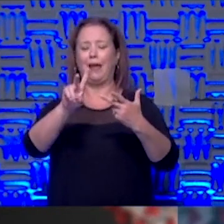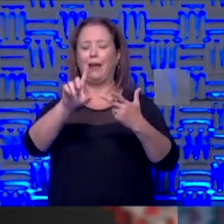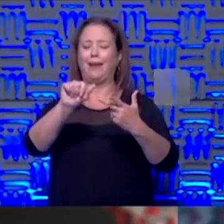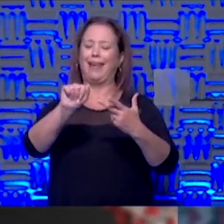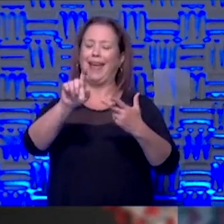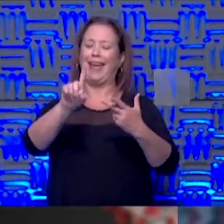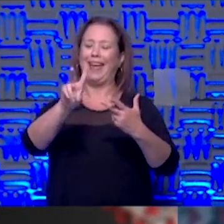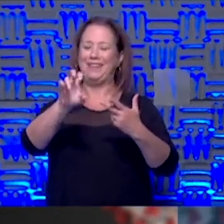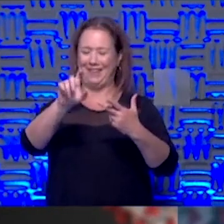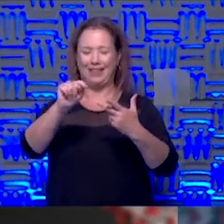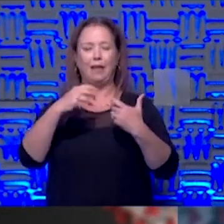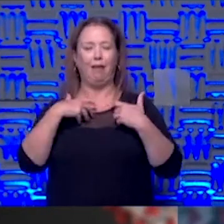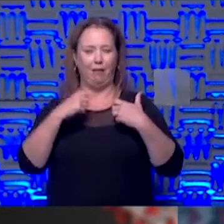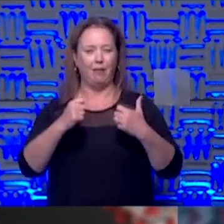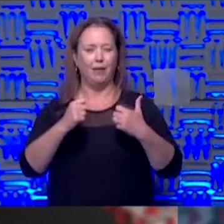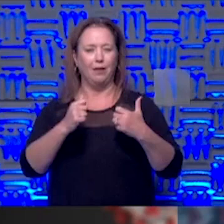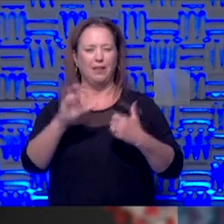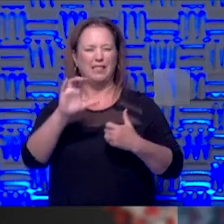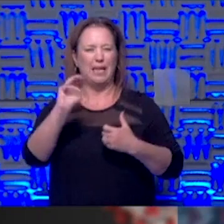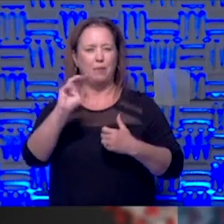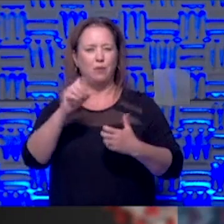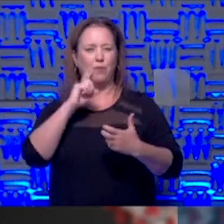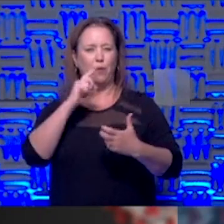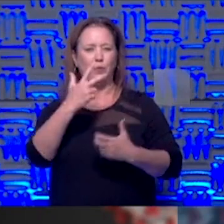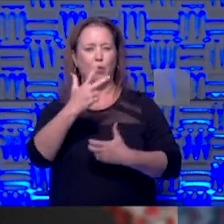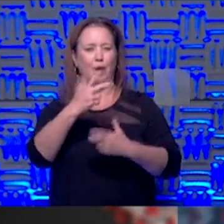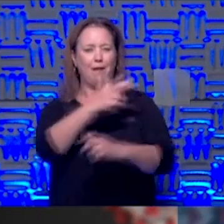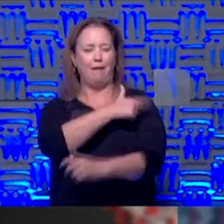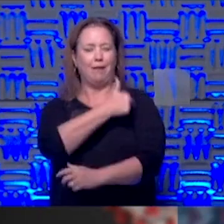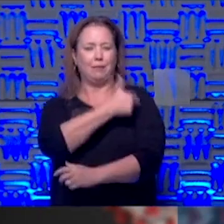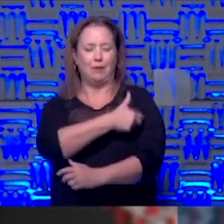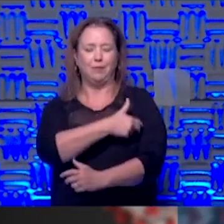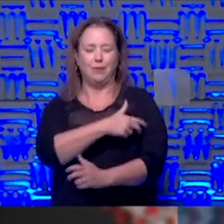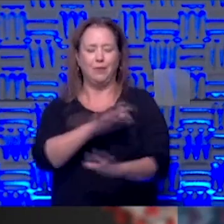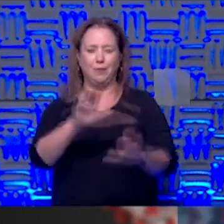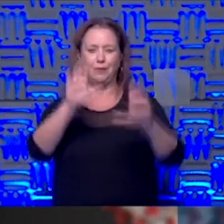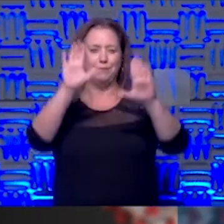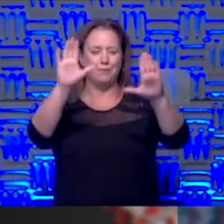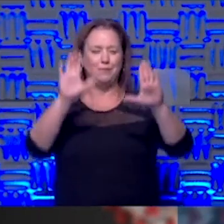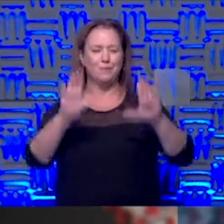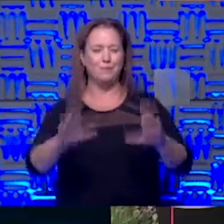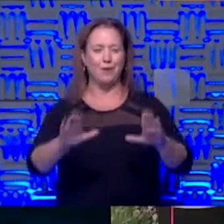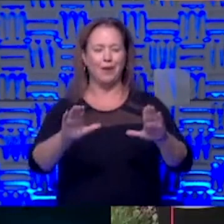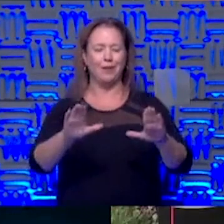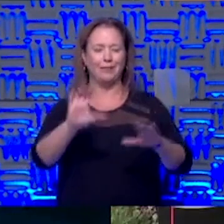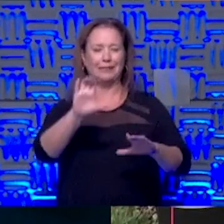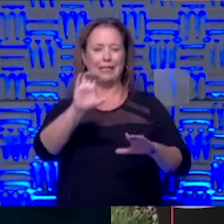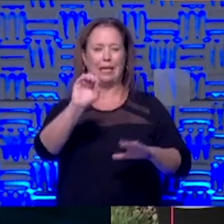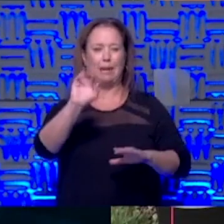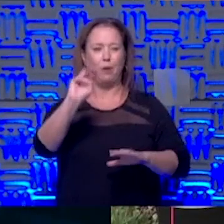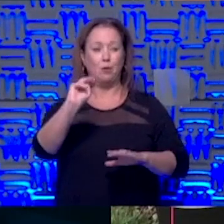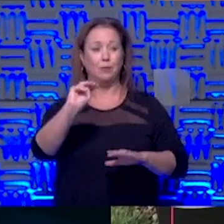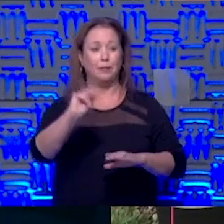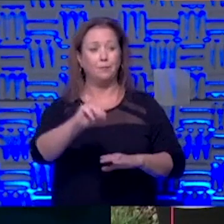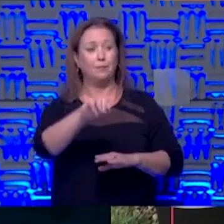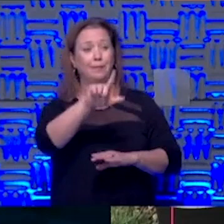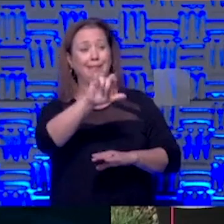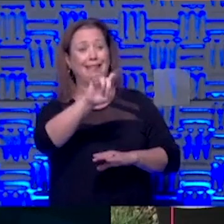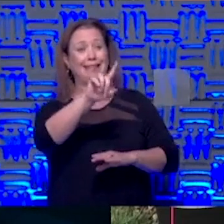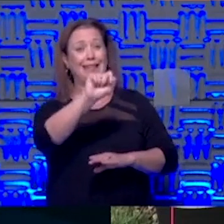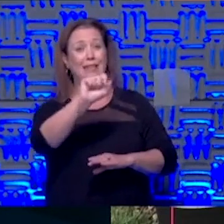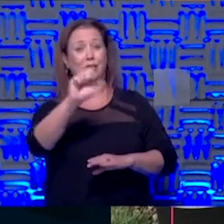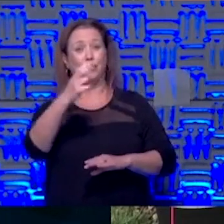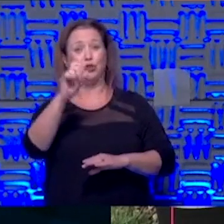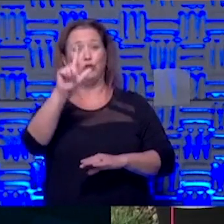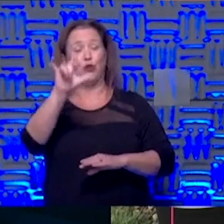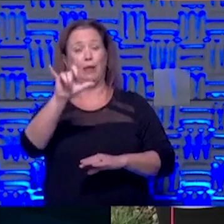you'll enjoy hearing from them. A couple of last-minute notes on some of our cool mask pictures today. Linda and Shirley are out doing some